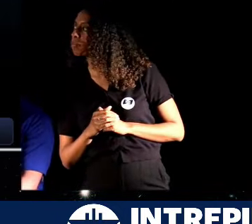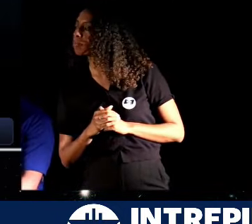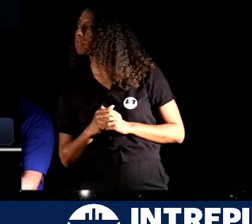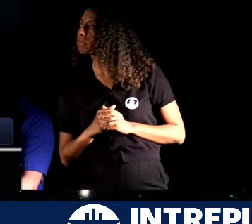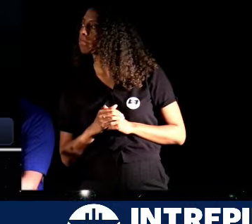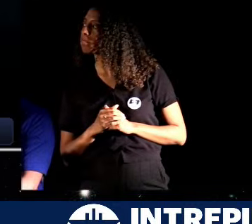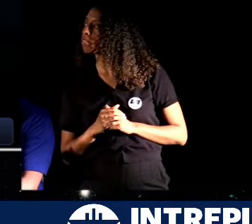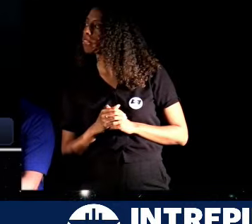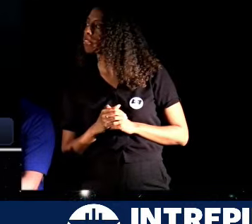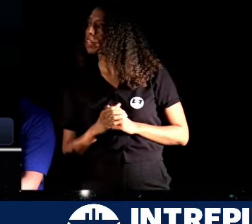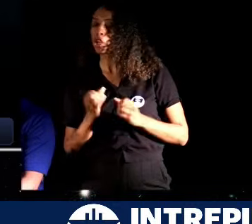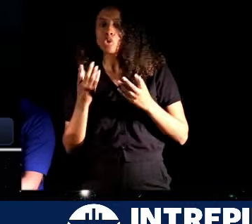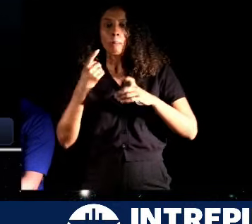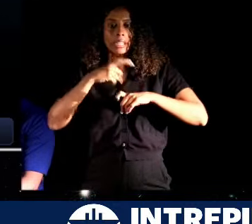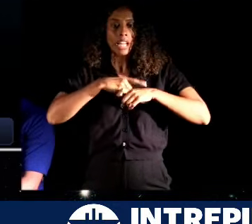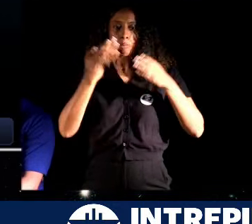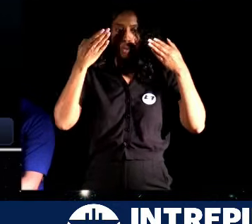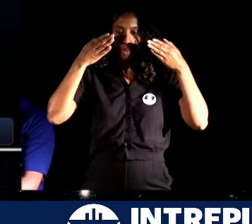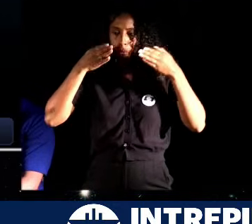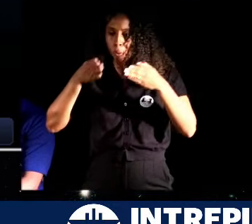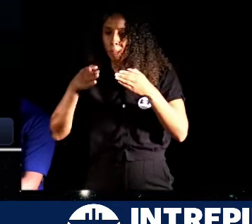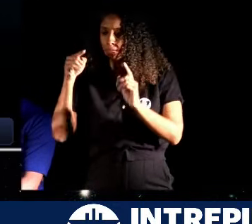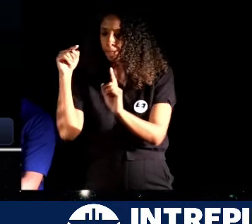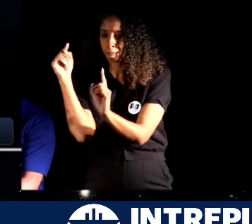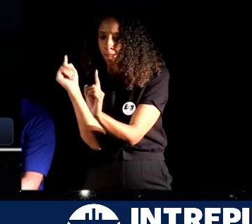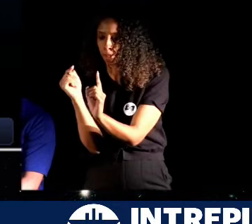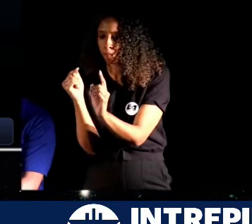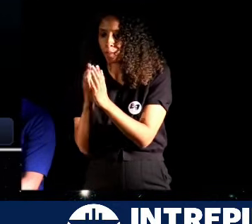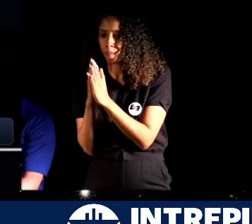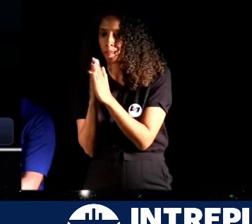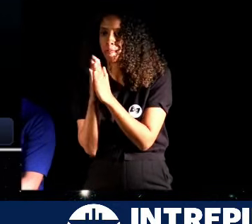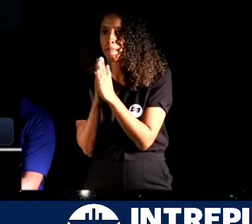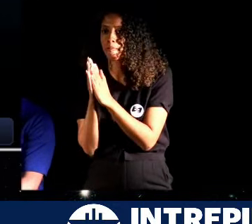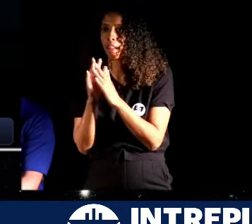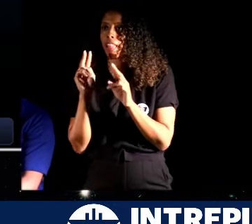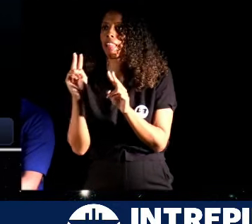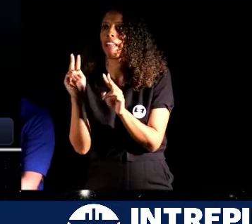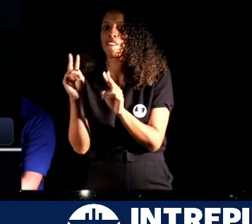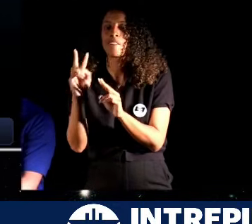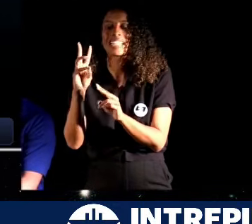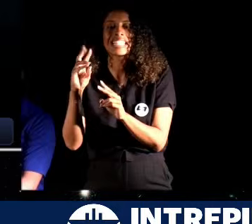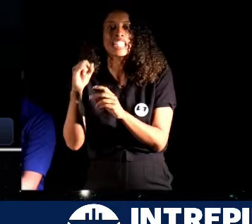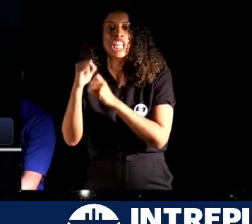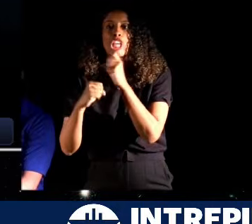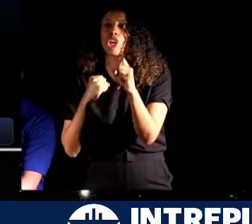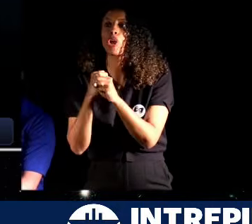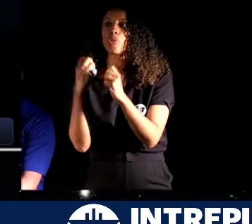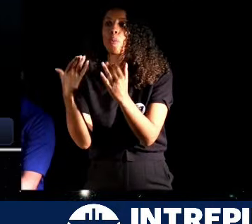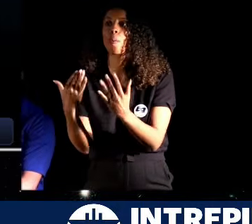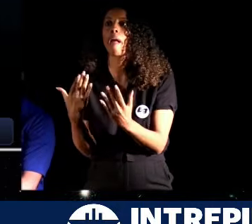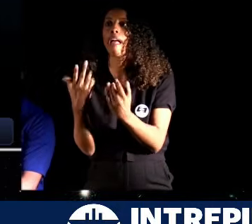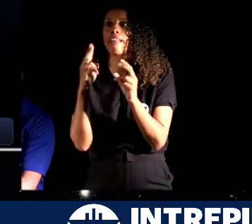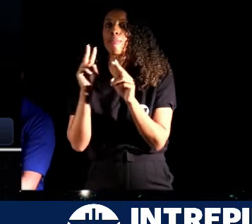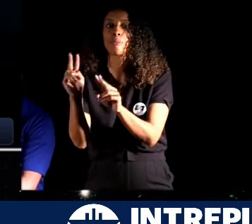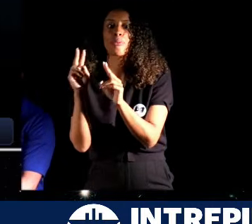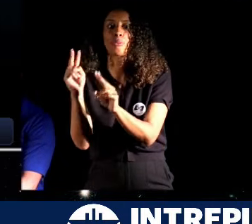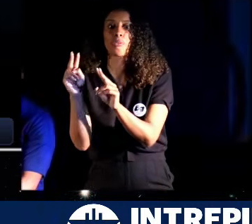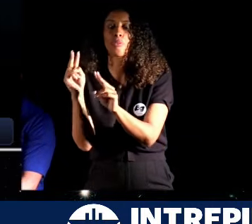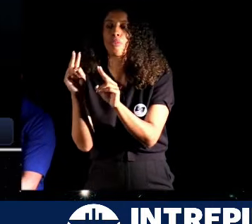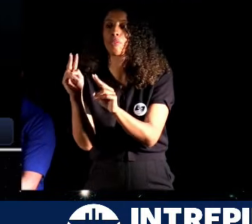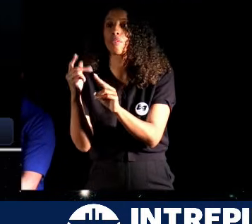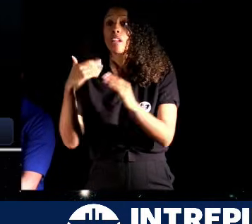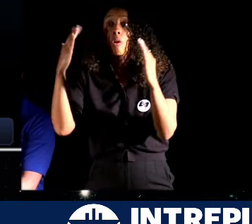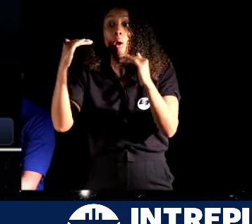so much time on this mission, and it's a mission that we have been waiting for 60 years, and the only thing that you're